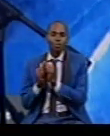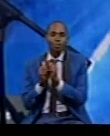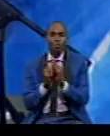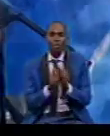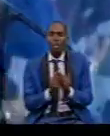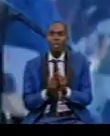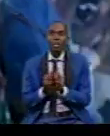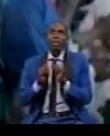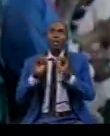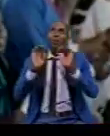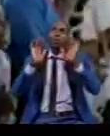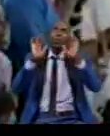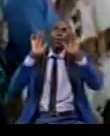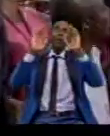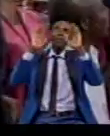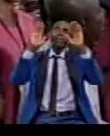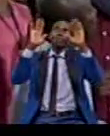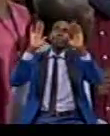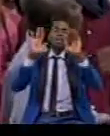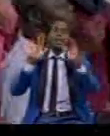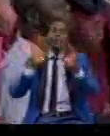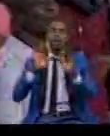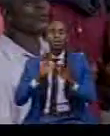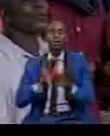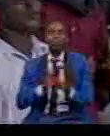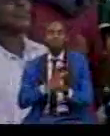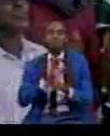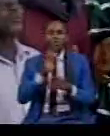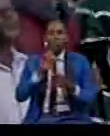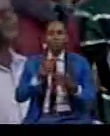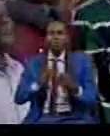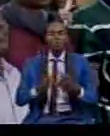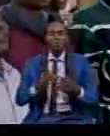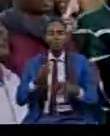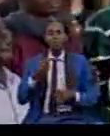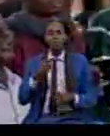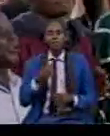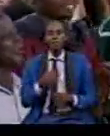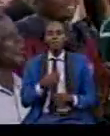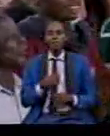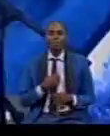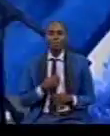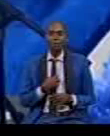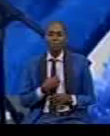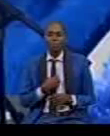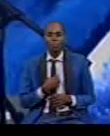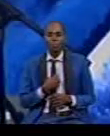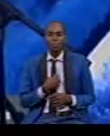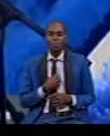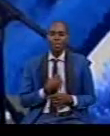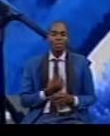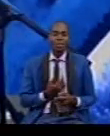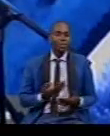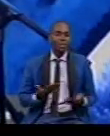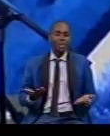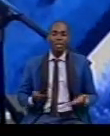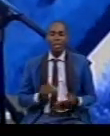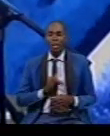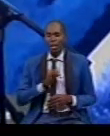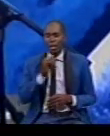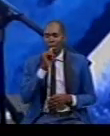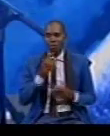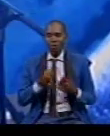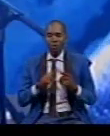manifest Himself unto you tonight, and He will reign in every part of your life in